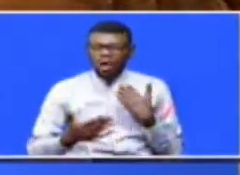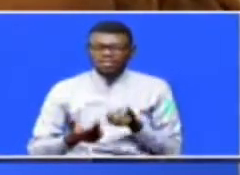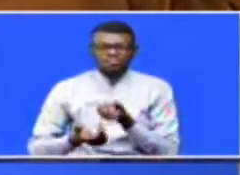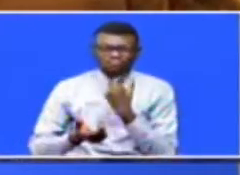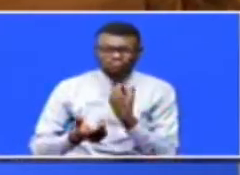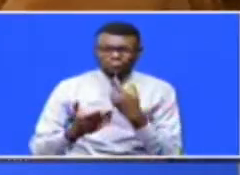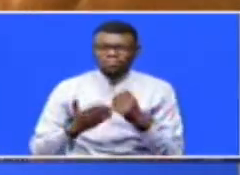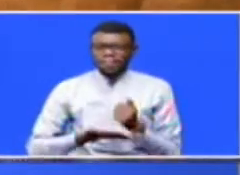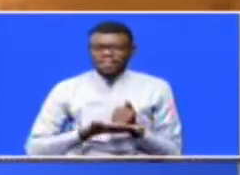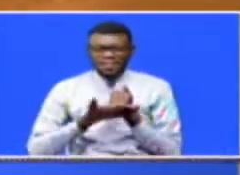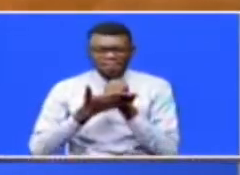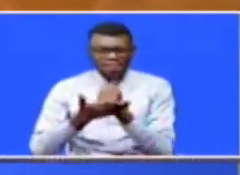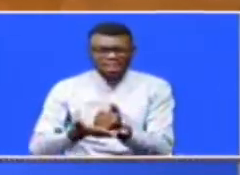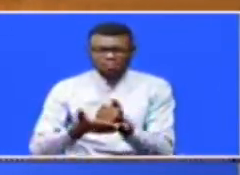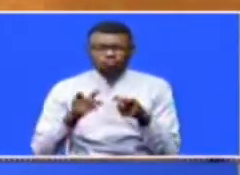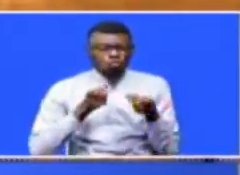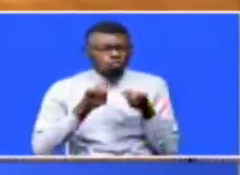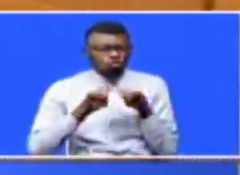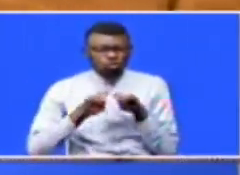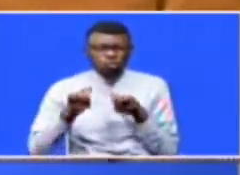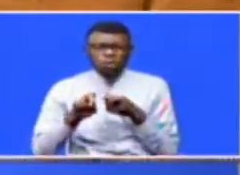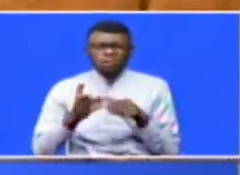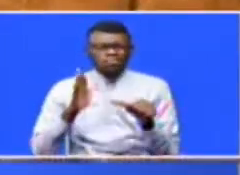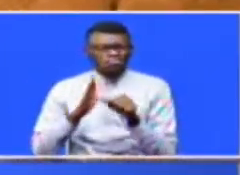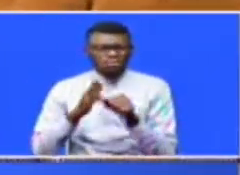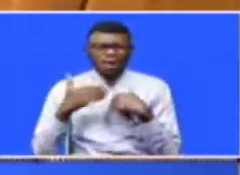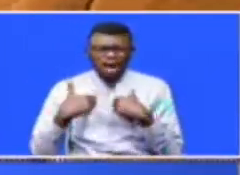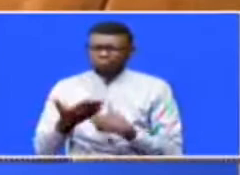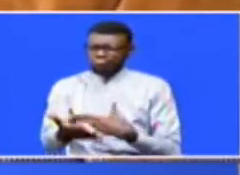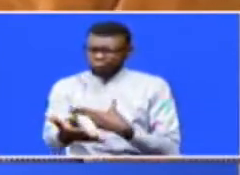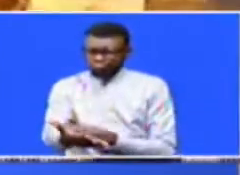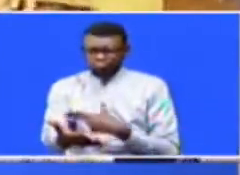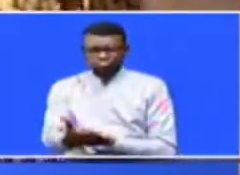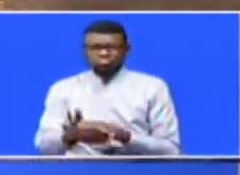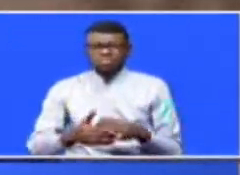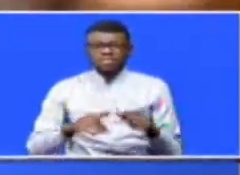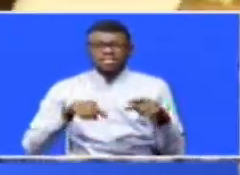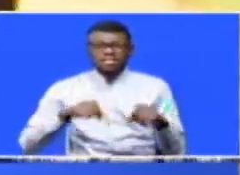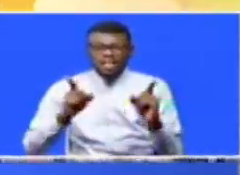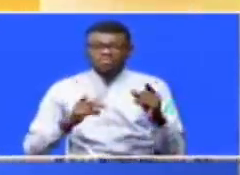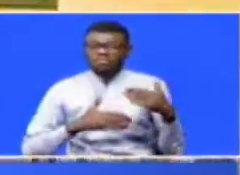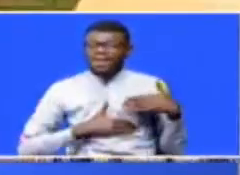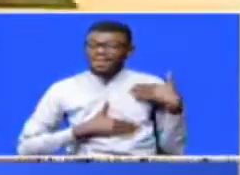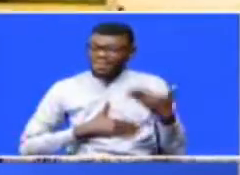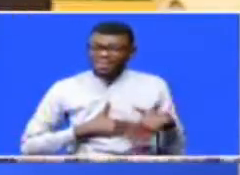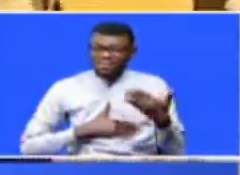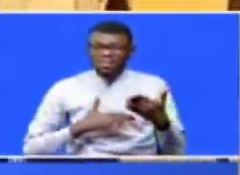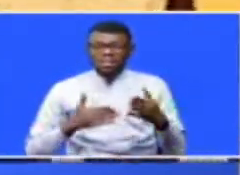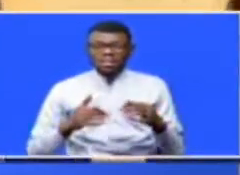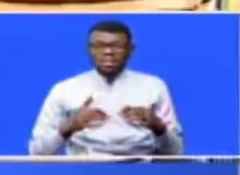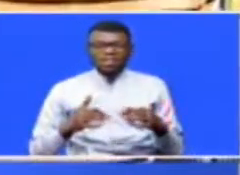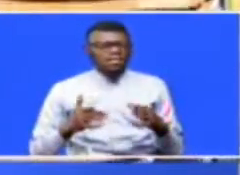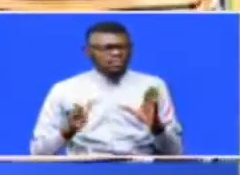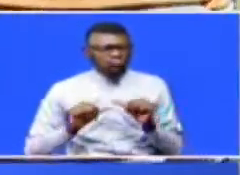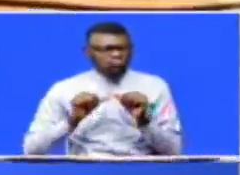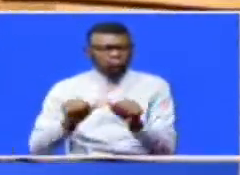medication to help them contain their drug abuse problem. For them, it's a daily routine that has almost turned into a